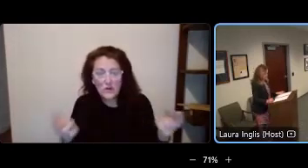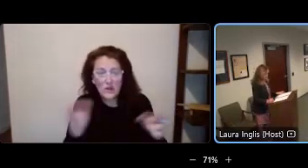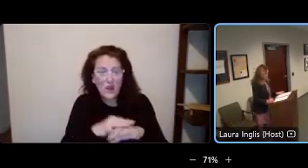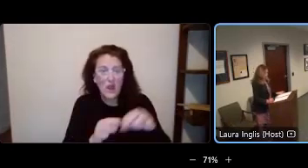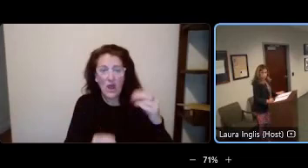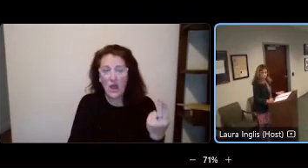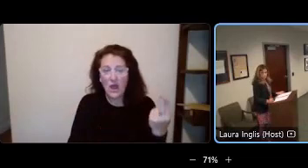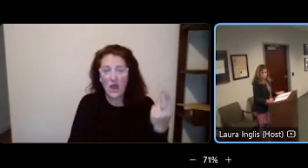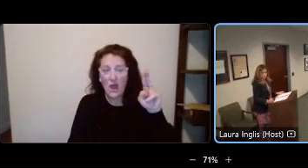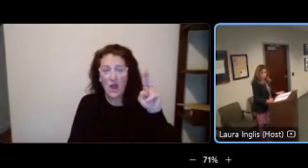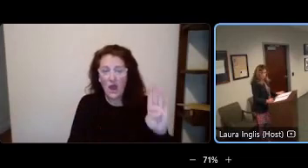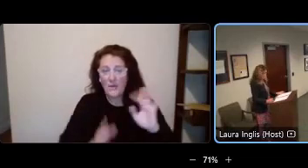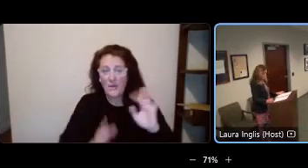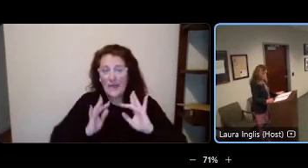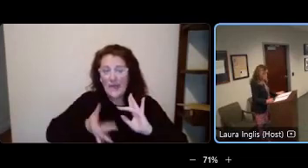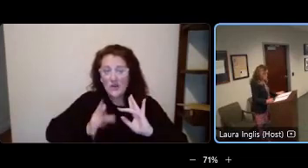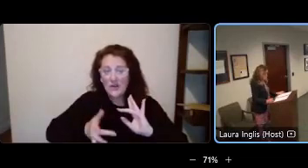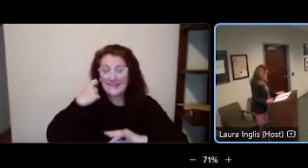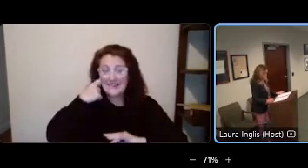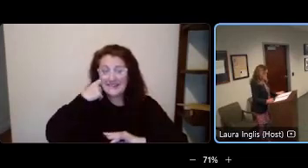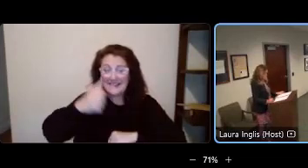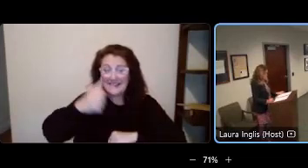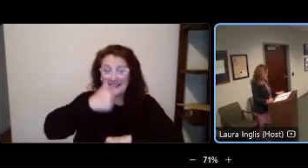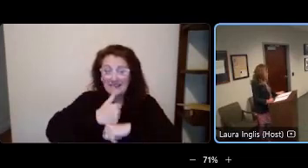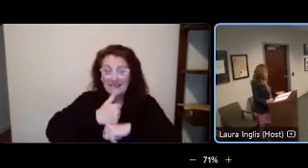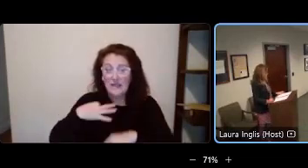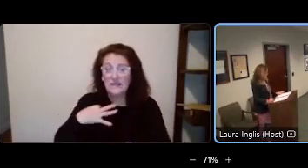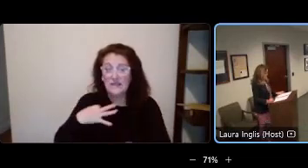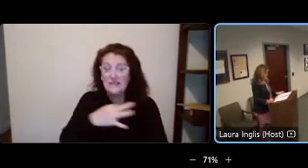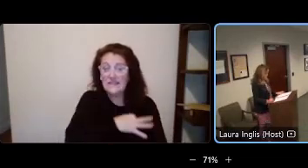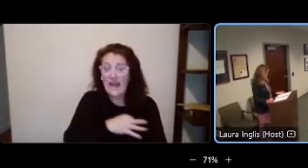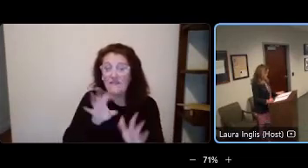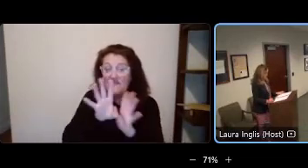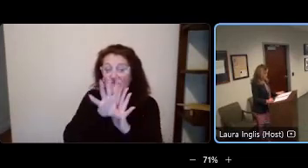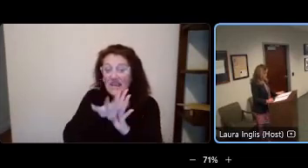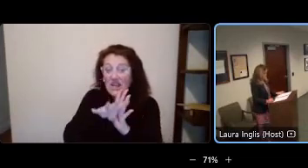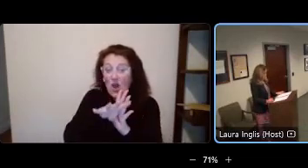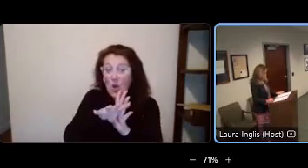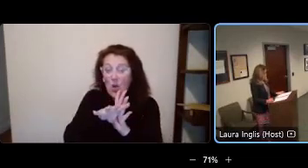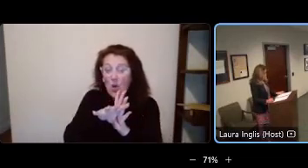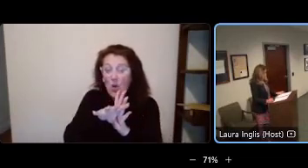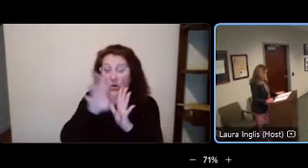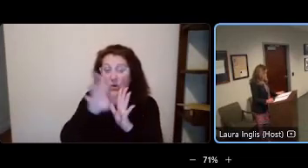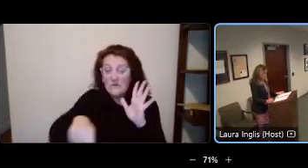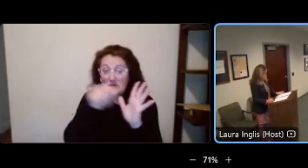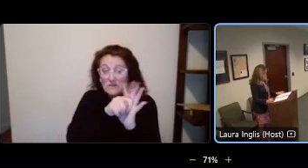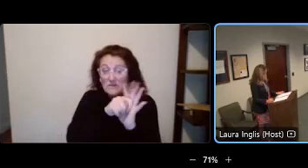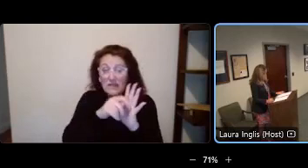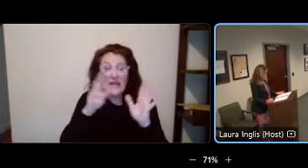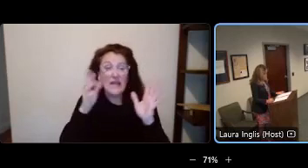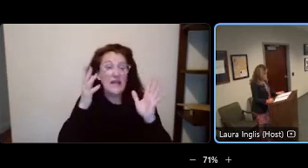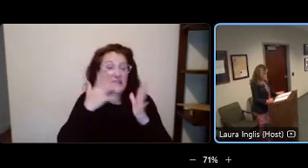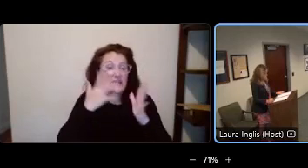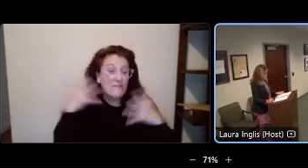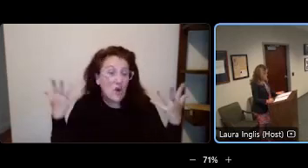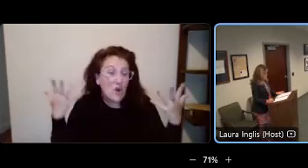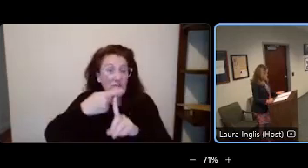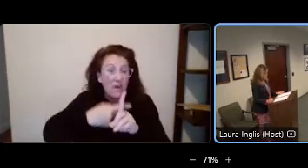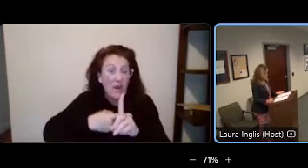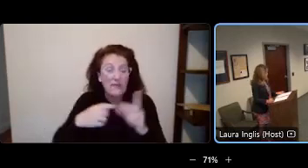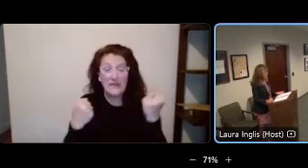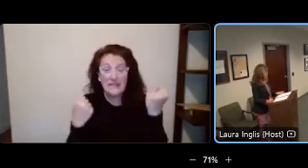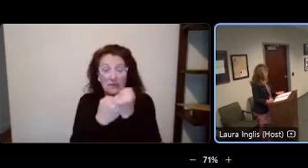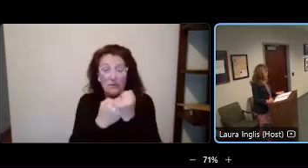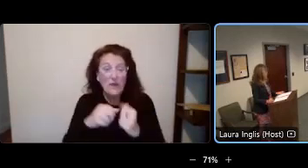intranet. We recently created a staff video to celebrate Diversity Month, and we supported May's